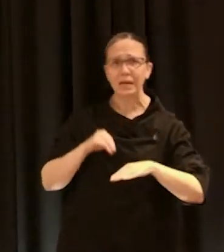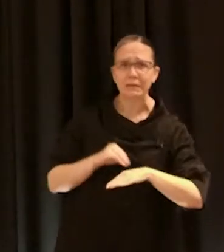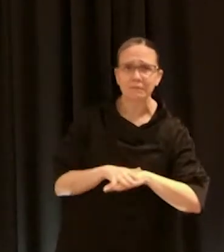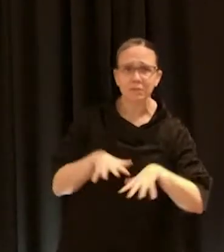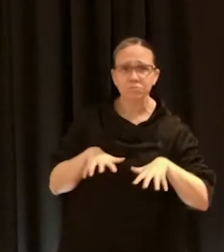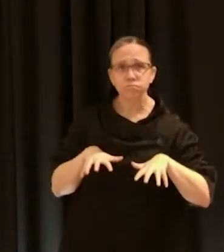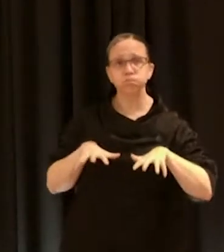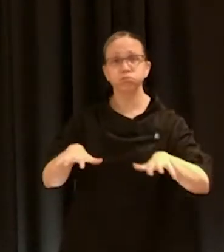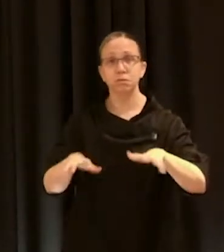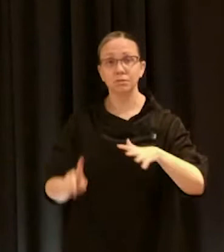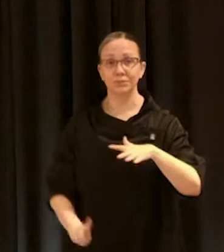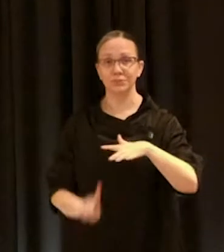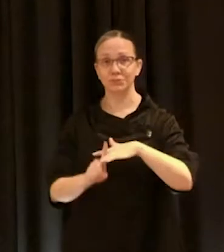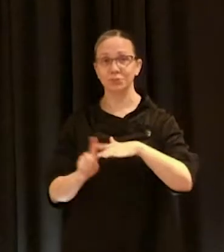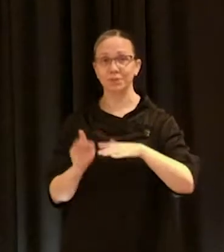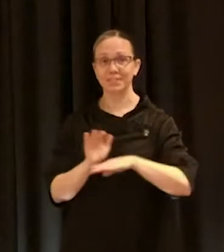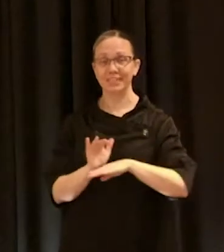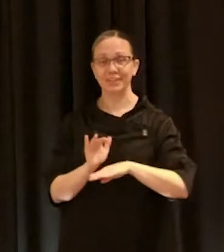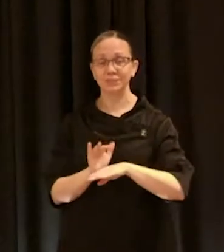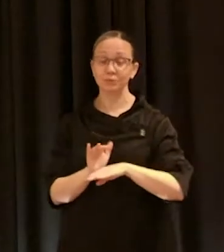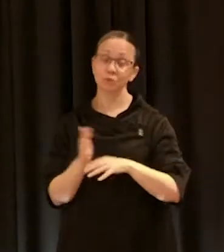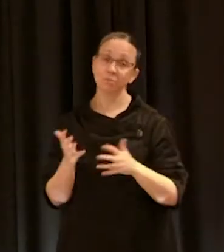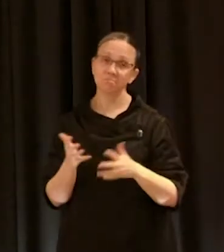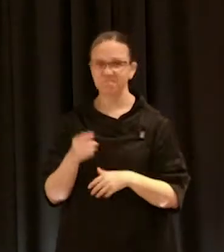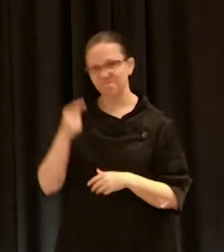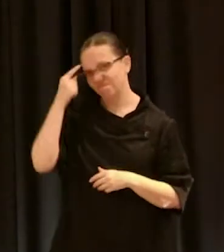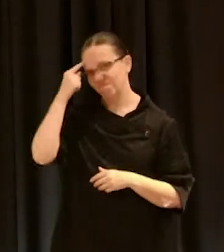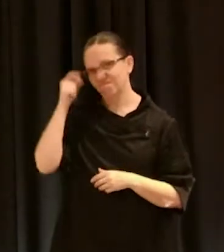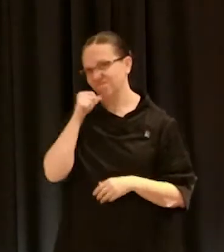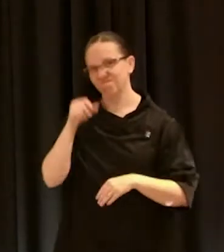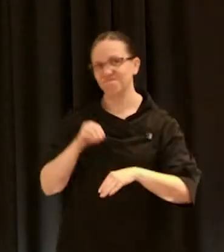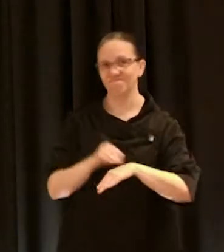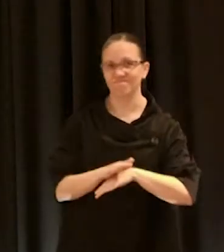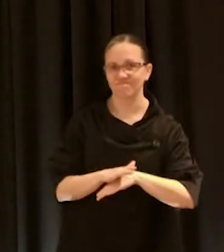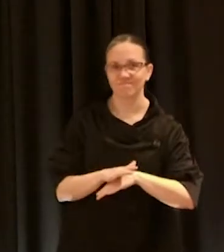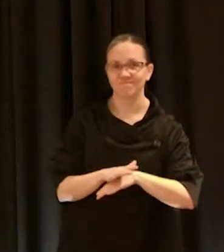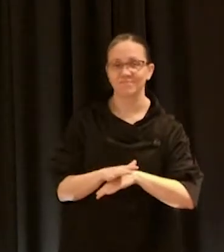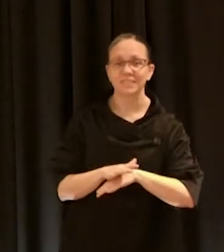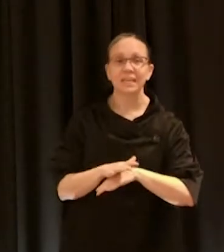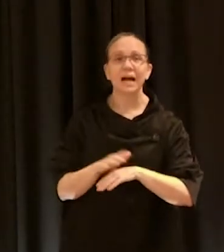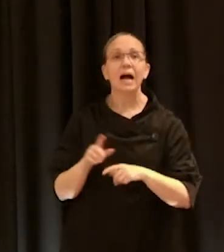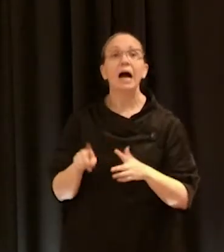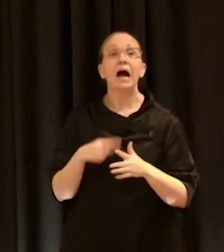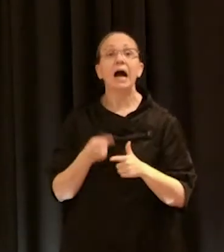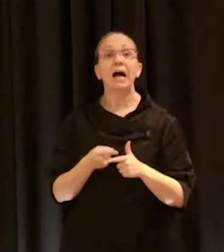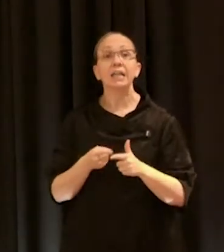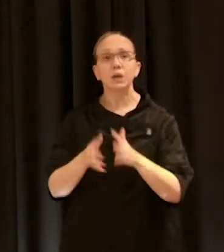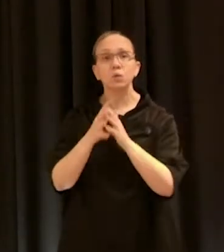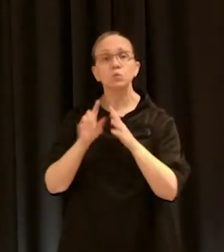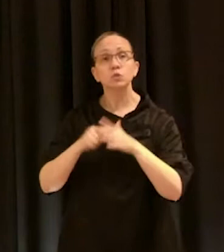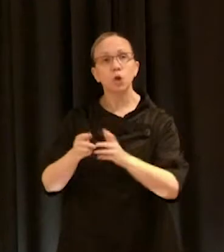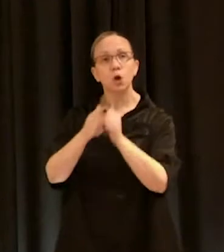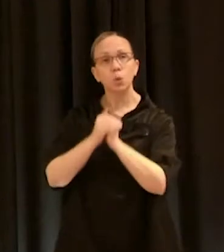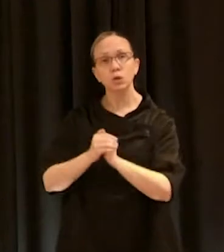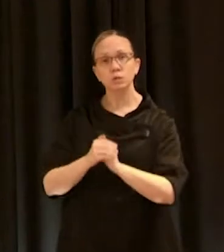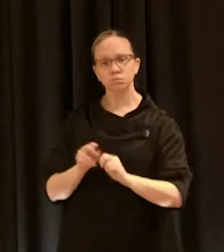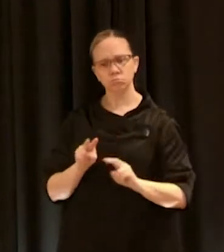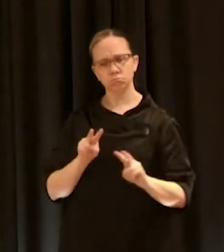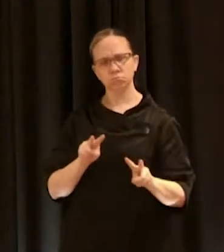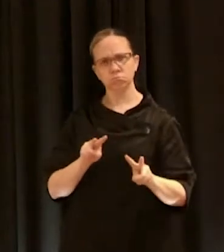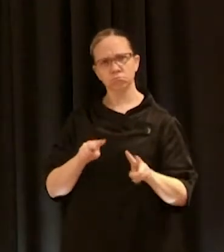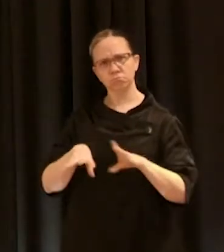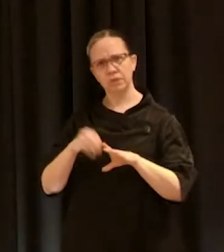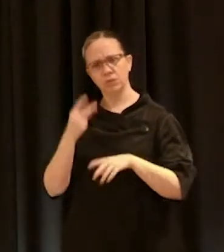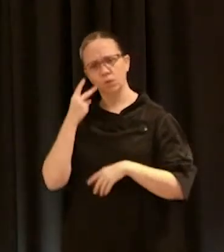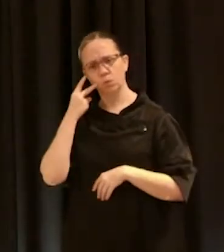our crowd that shows up tonight, and so I don't think it did. And then as we started worship, we looked out,